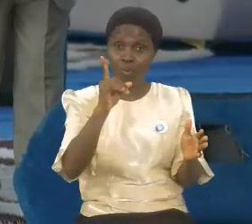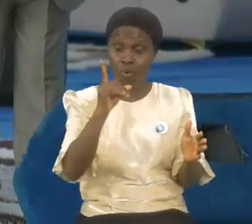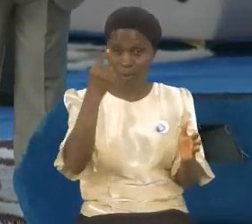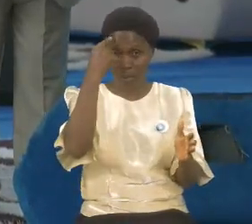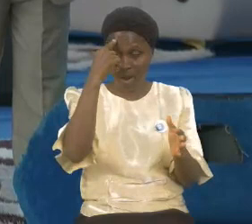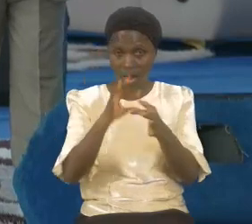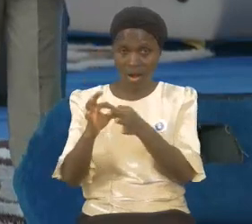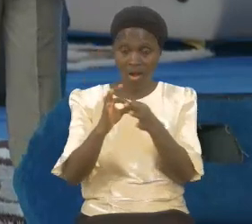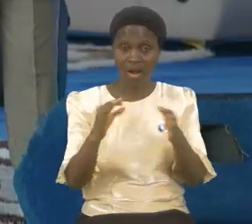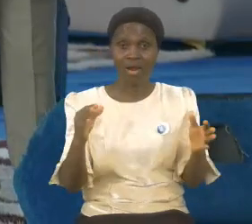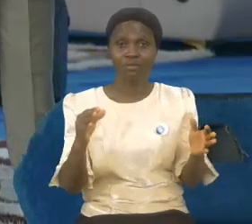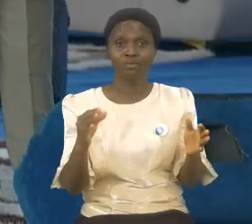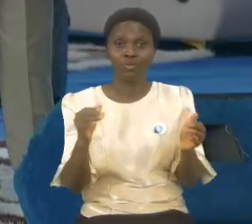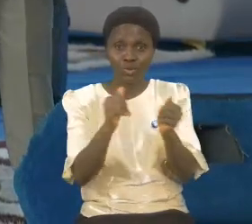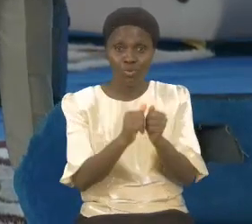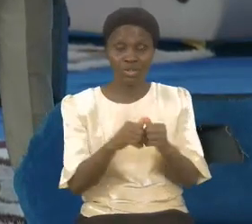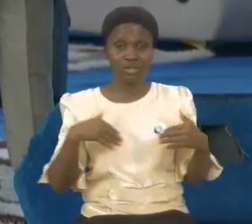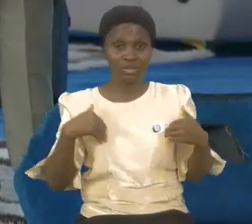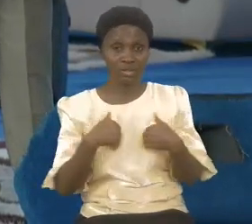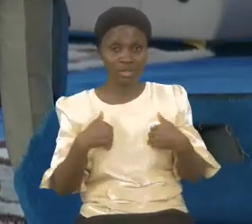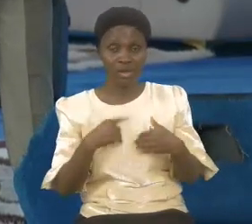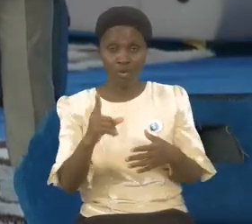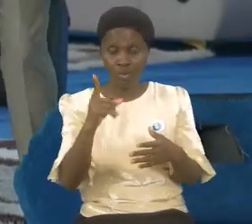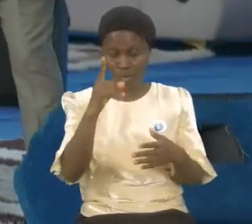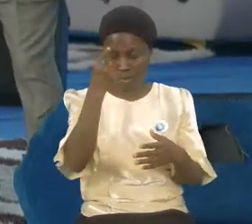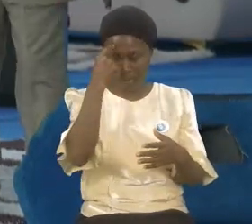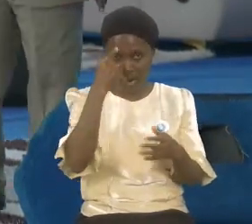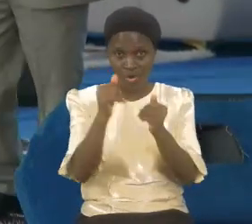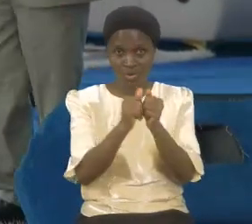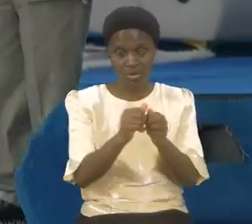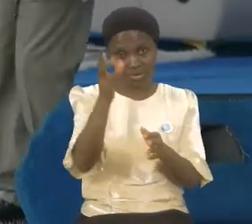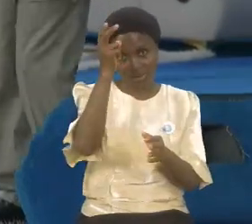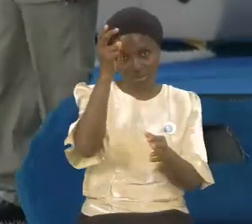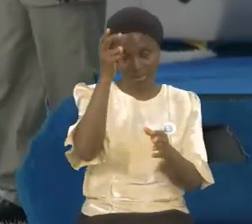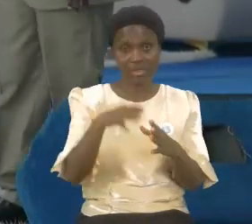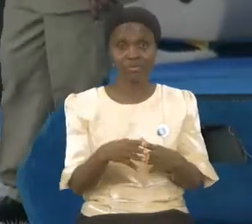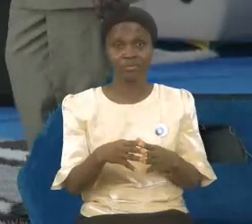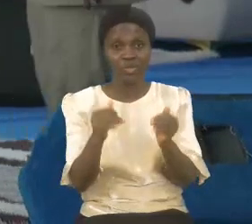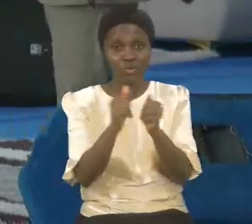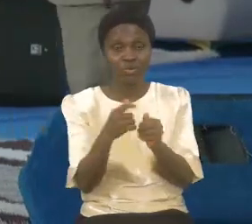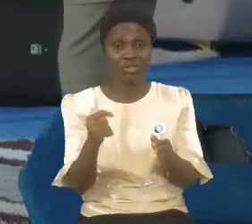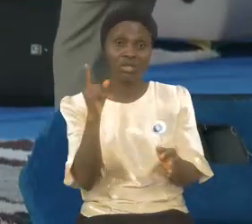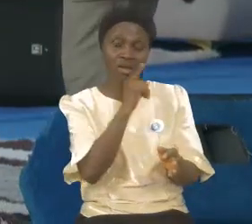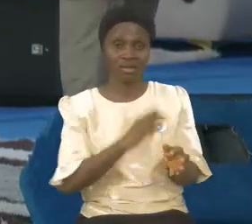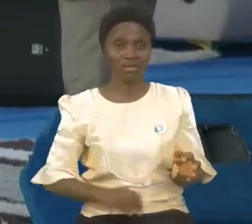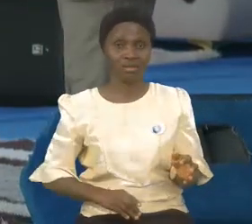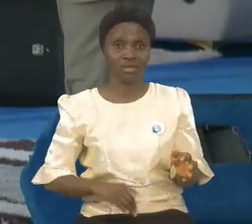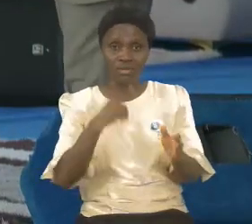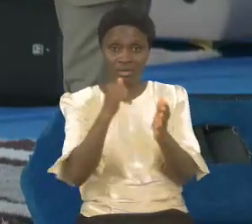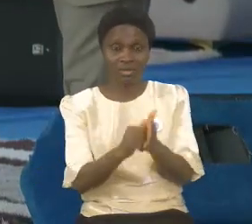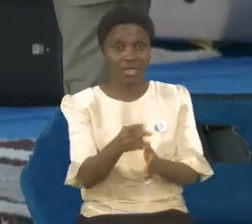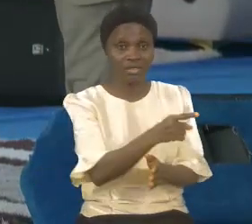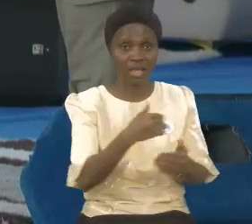one mind with Satan, one mind with the Antichrist. This, it says, they have one mind and